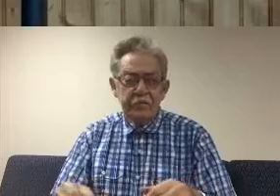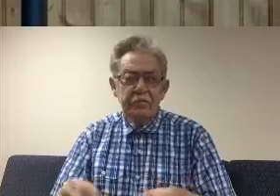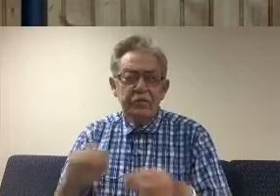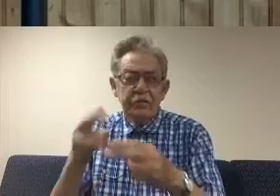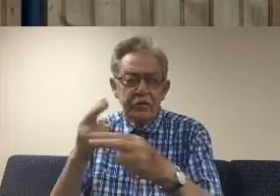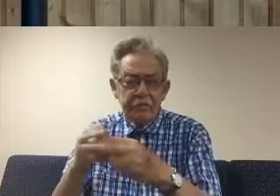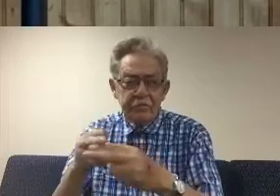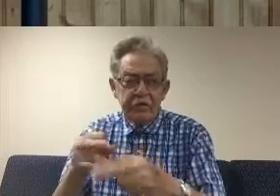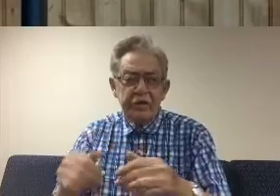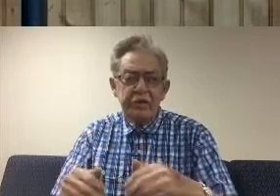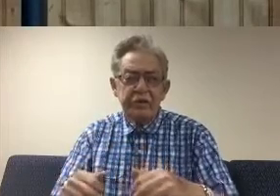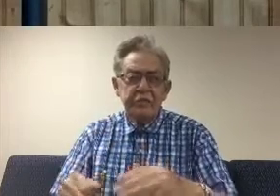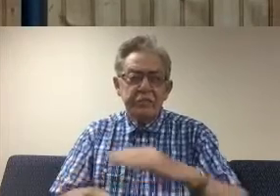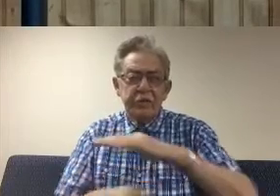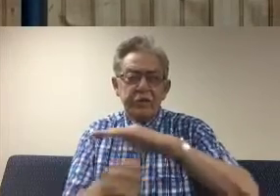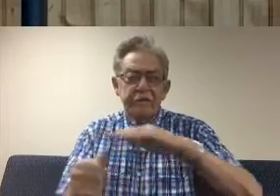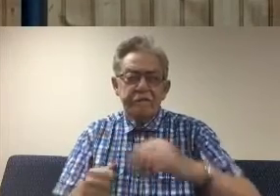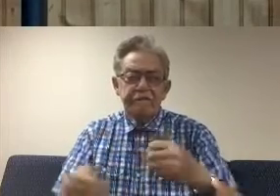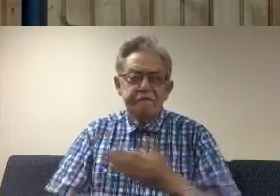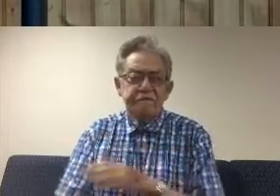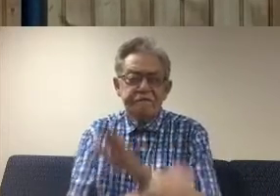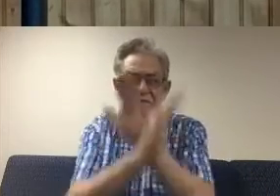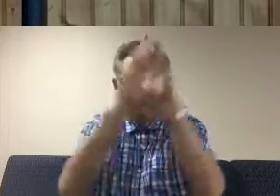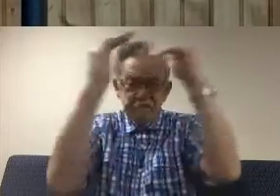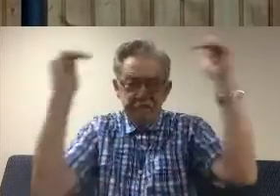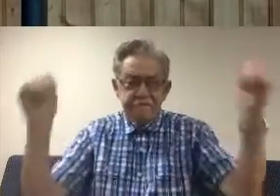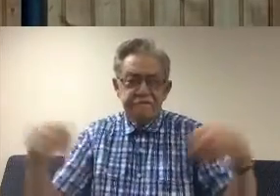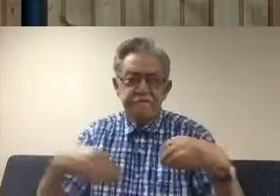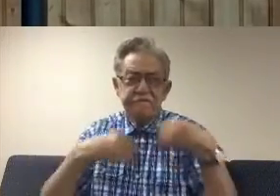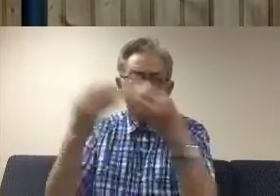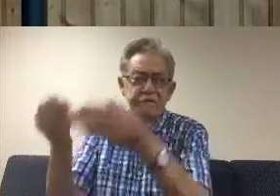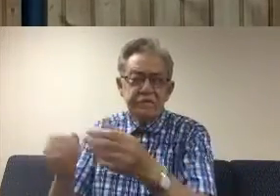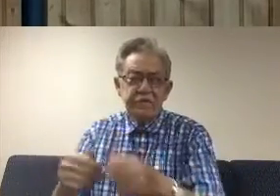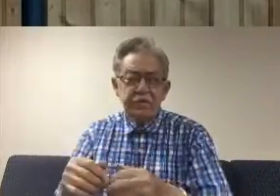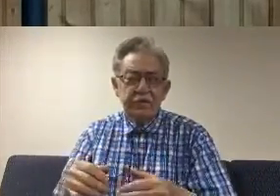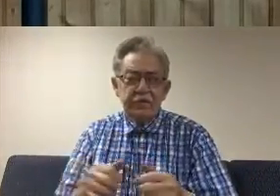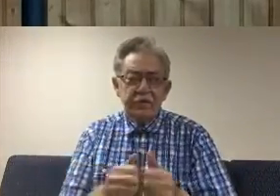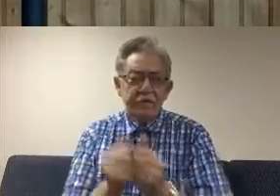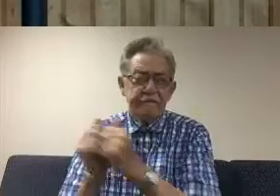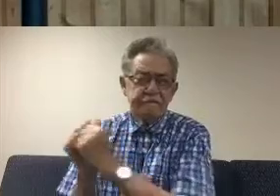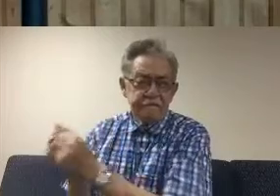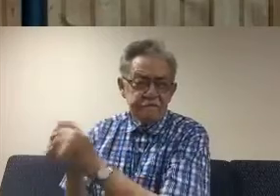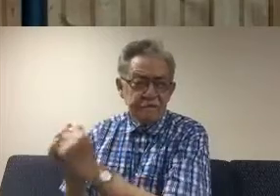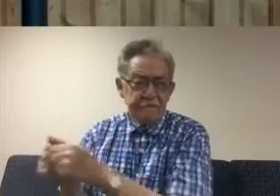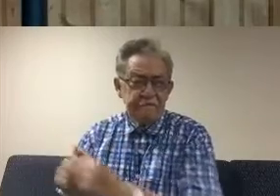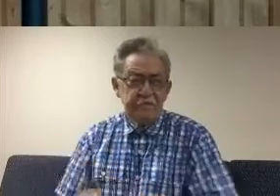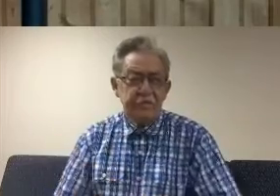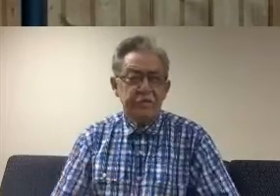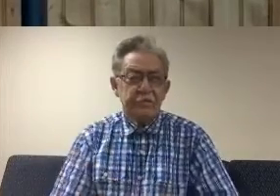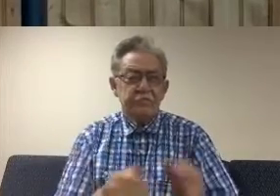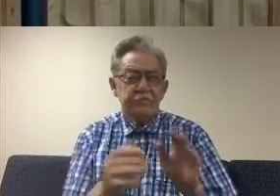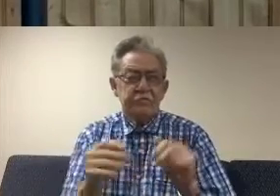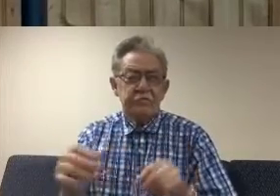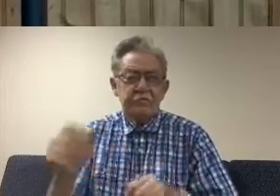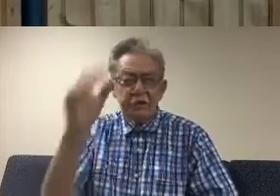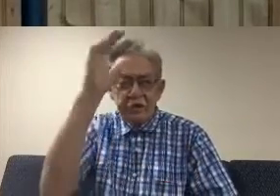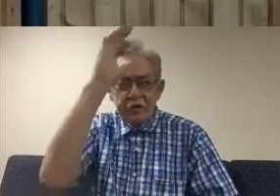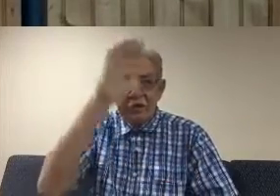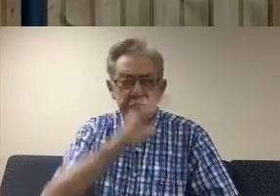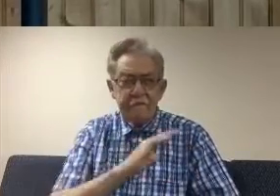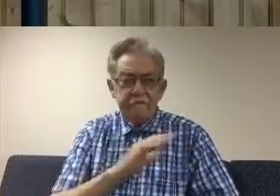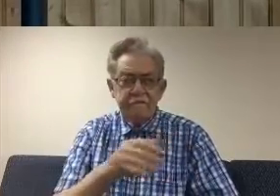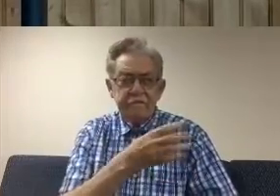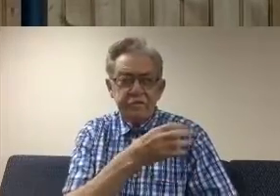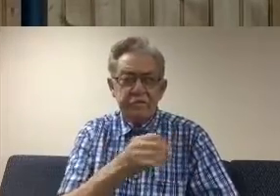name under heaven given among men," and that's anthropoi, not androi, so that's not just male men, that's men and